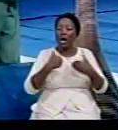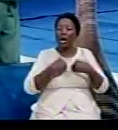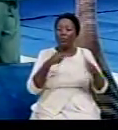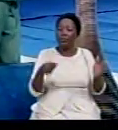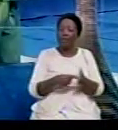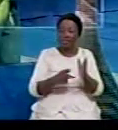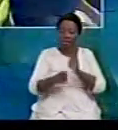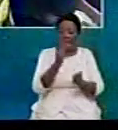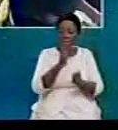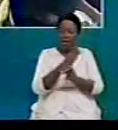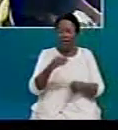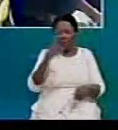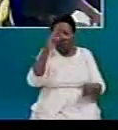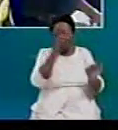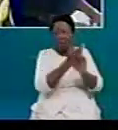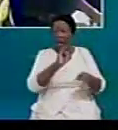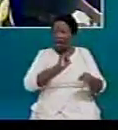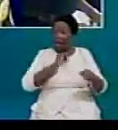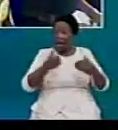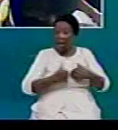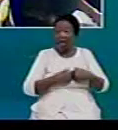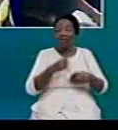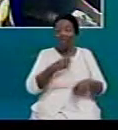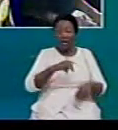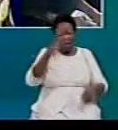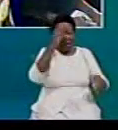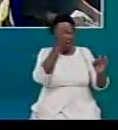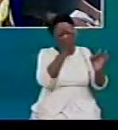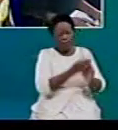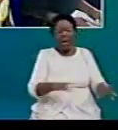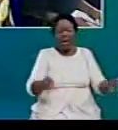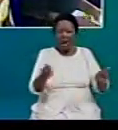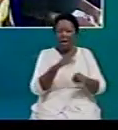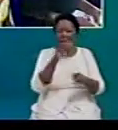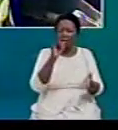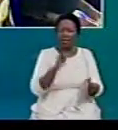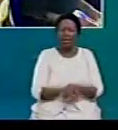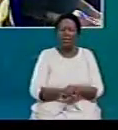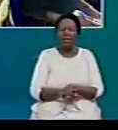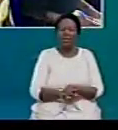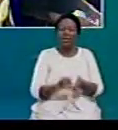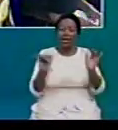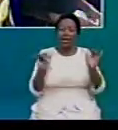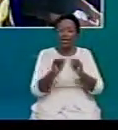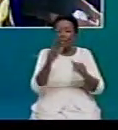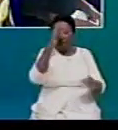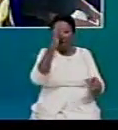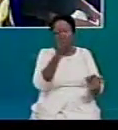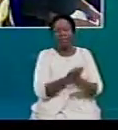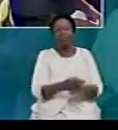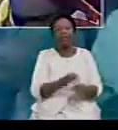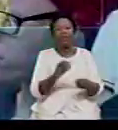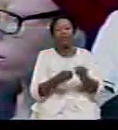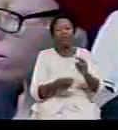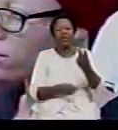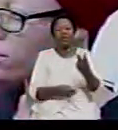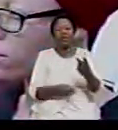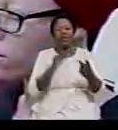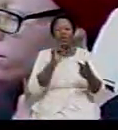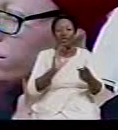of faith. I have a faith like that. Similar faith. Number two, our